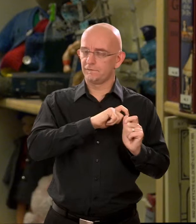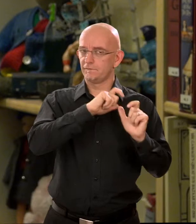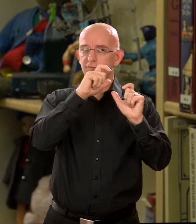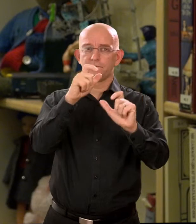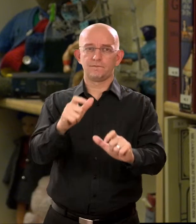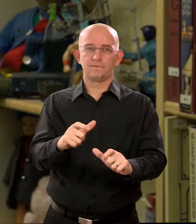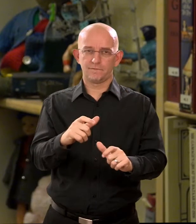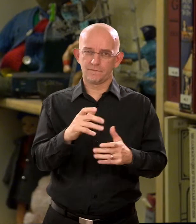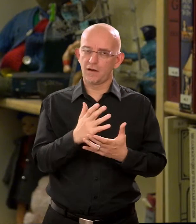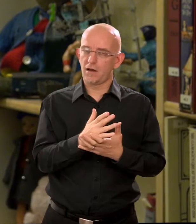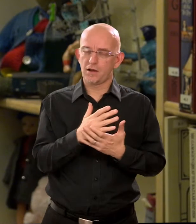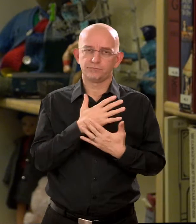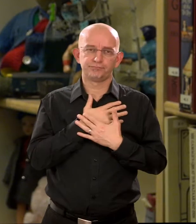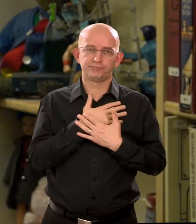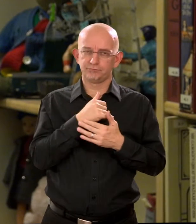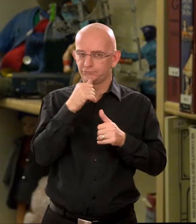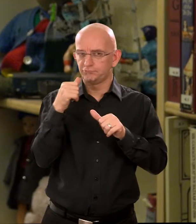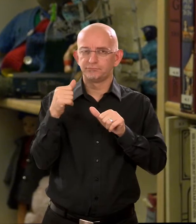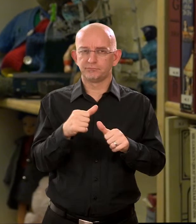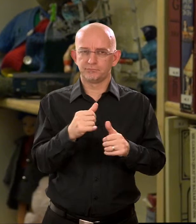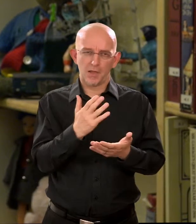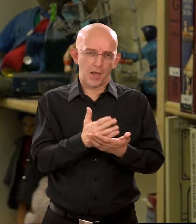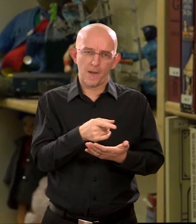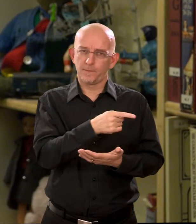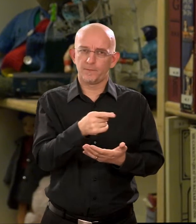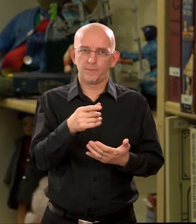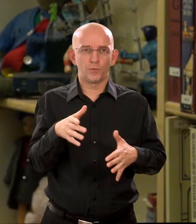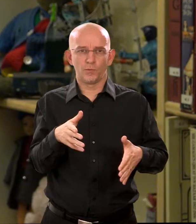them, really. Yeah, superb.